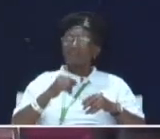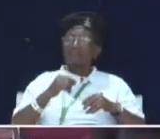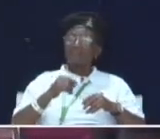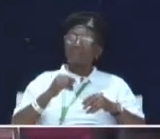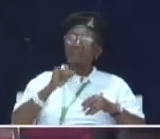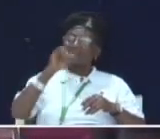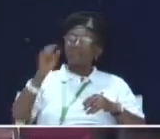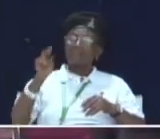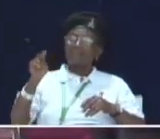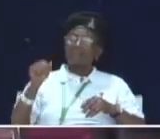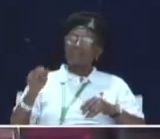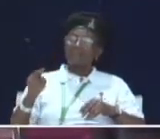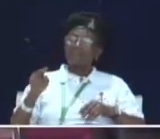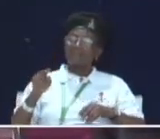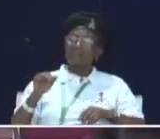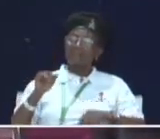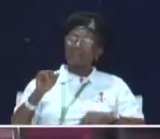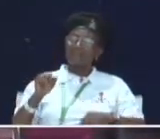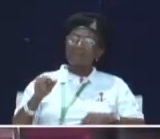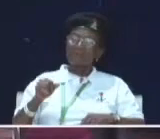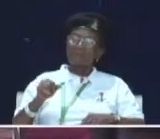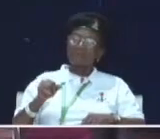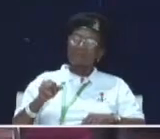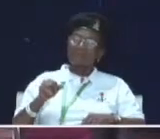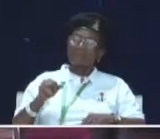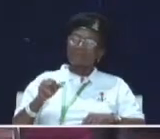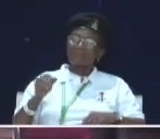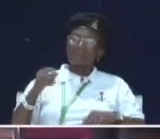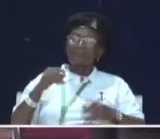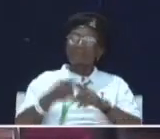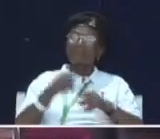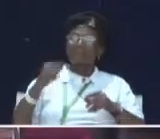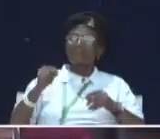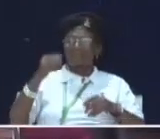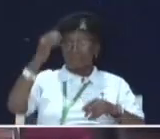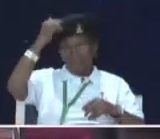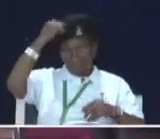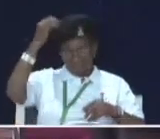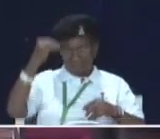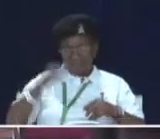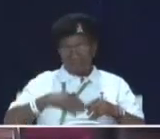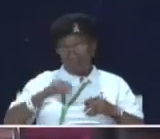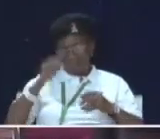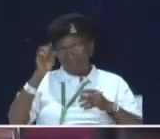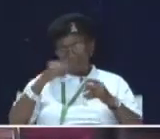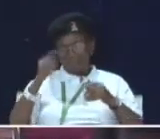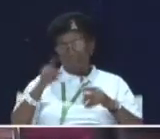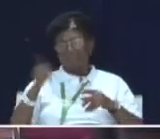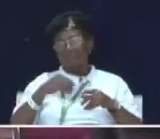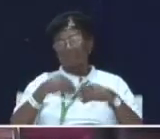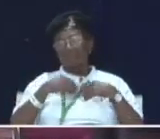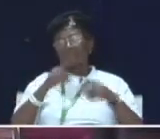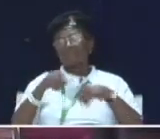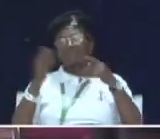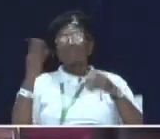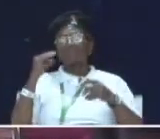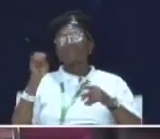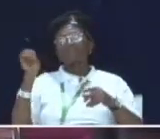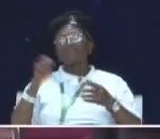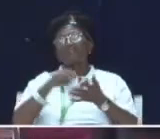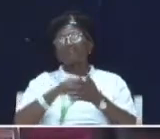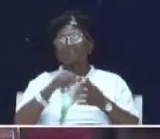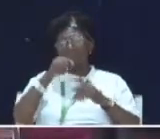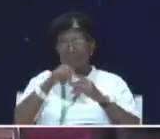Judah is a lion's whelp. From the prey, my son, thou art gone up. He stooped down.